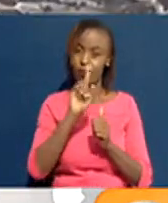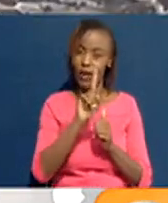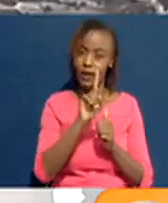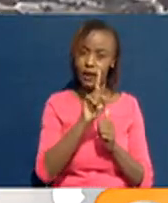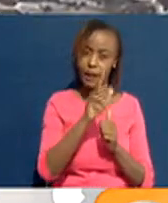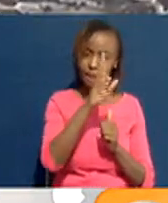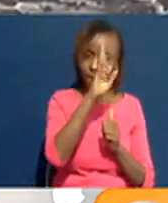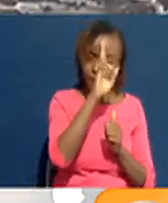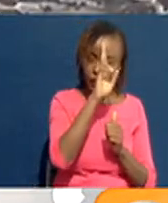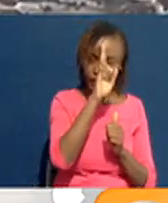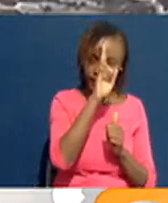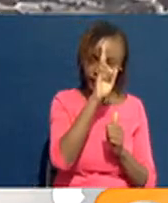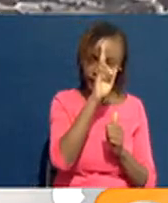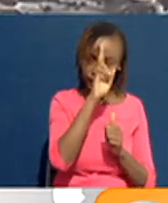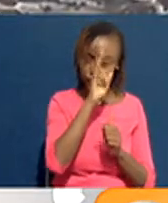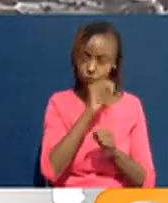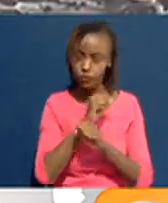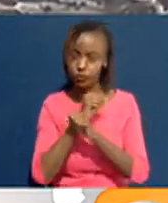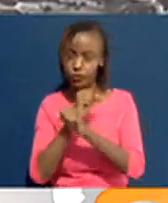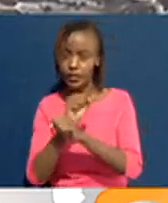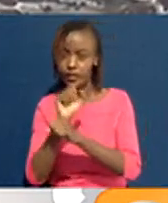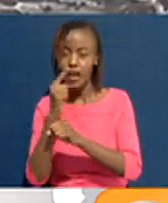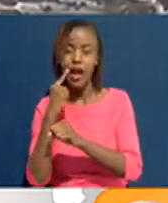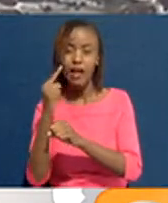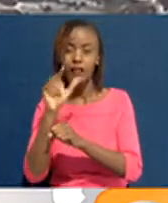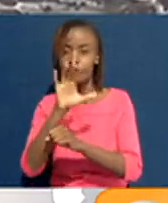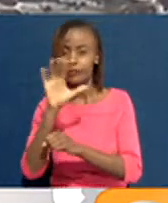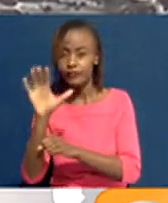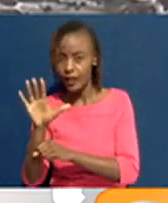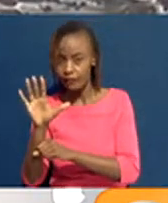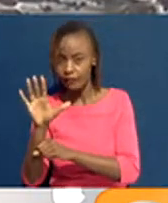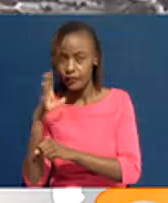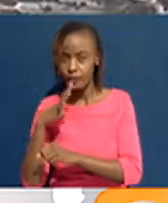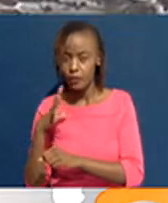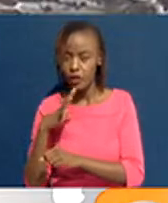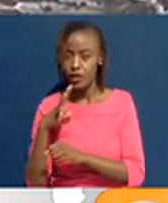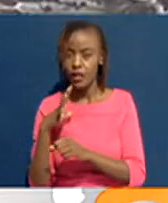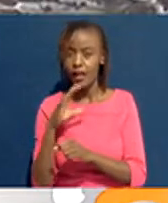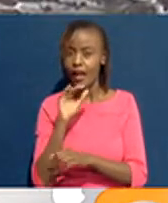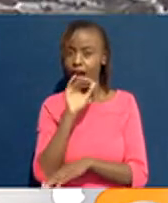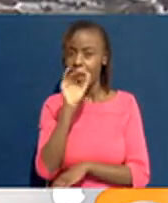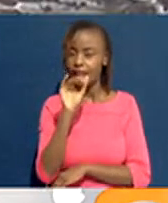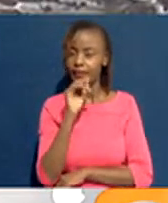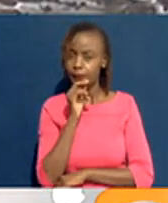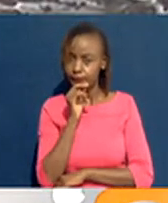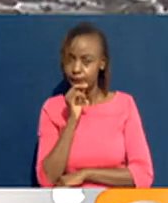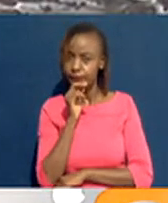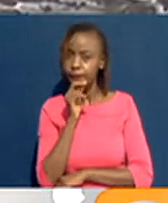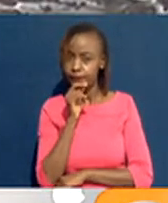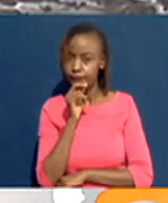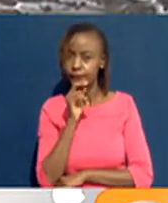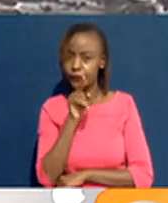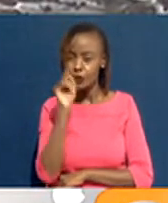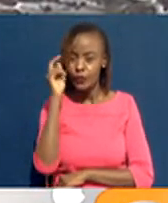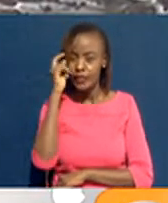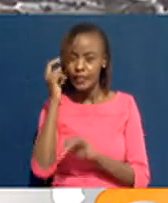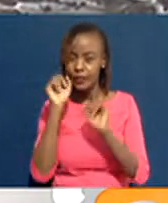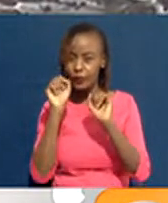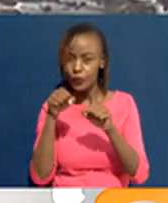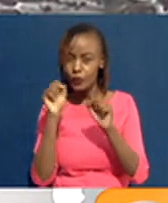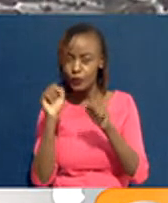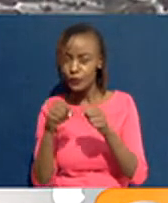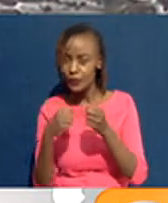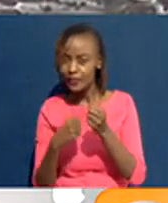to the rate, of, I mean, to 455 in terms of the population. Mm-hmm. Are we at that point to afford diplomatic generosity of